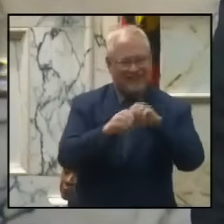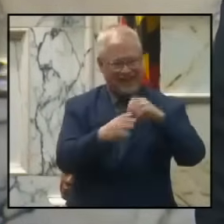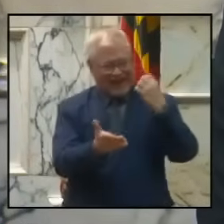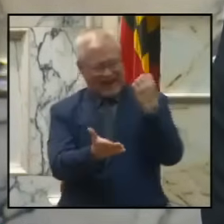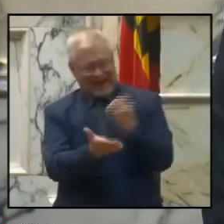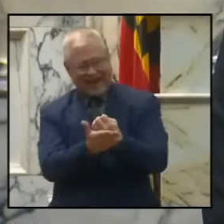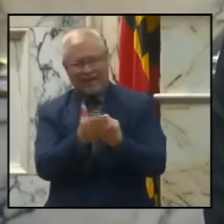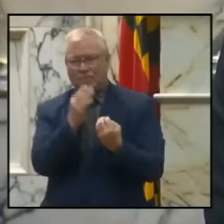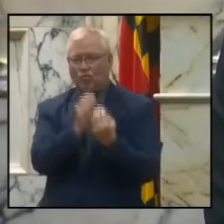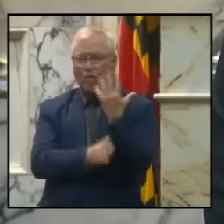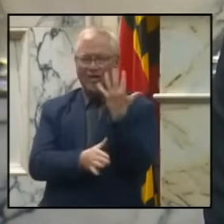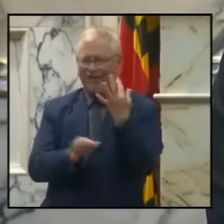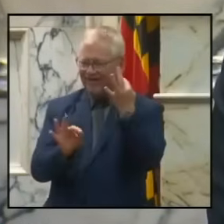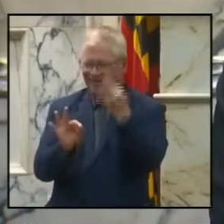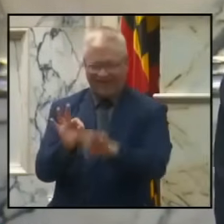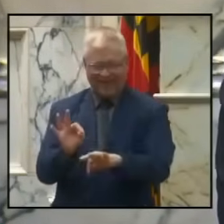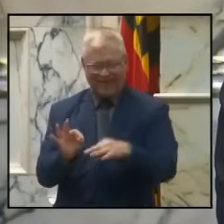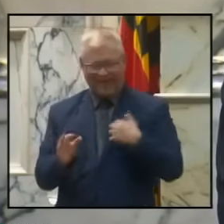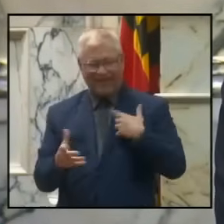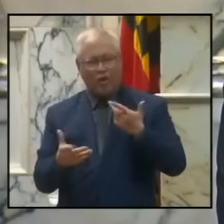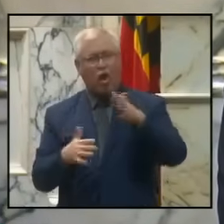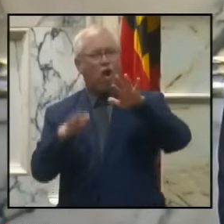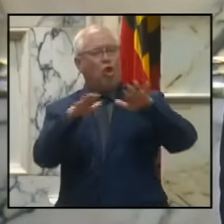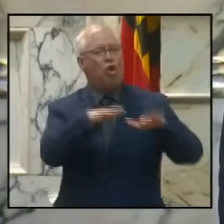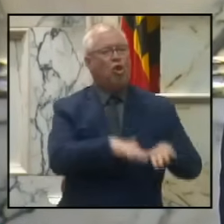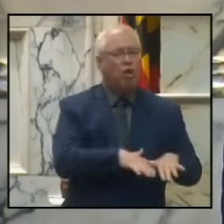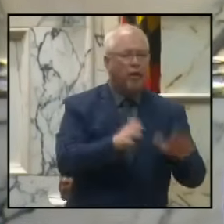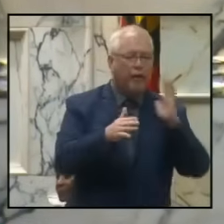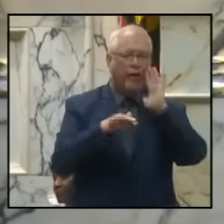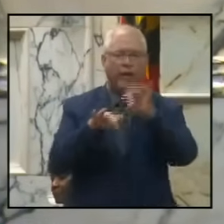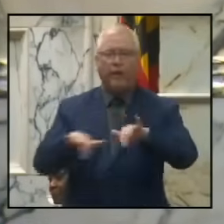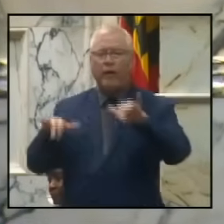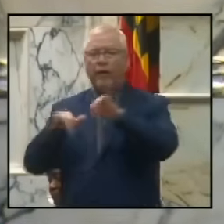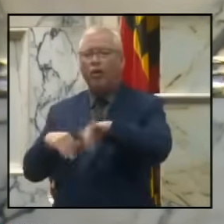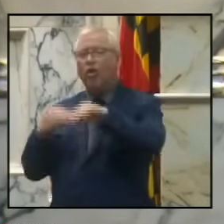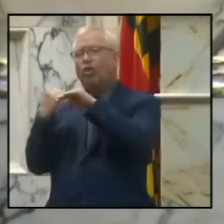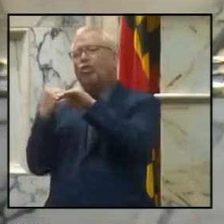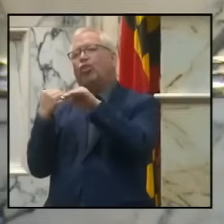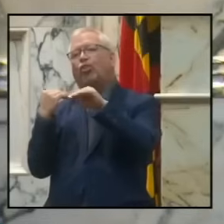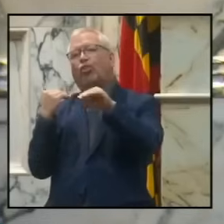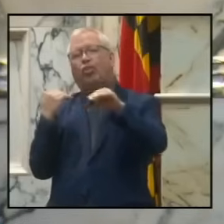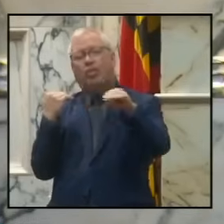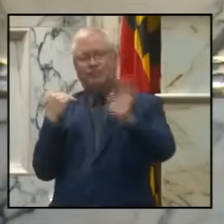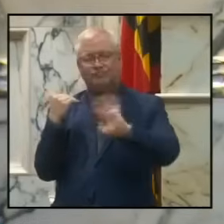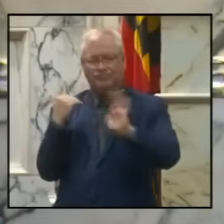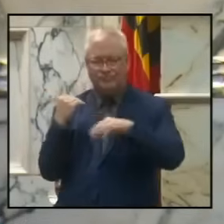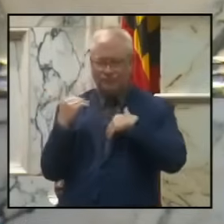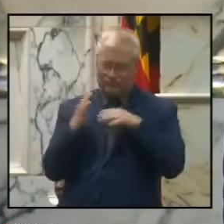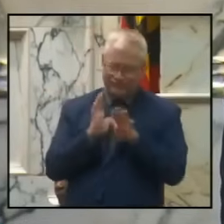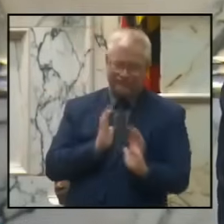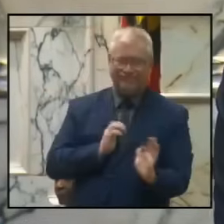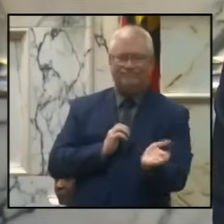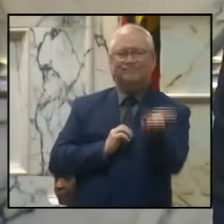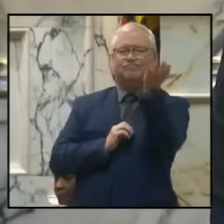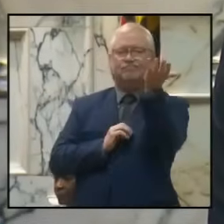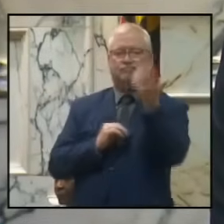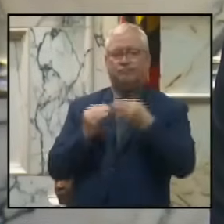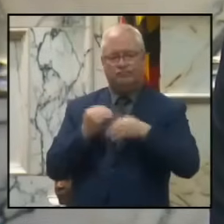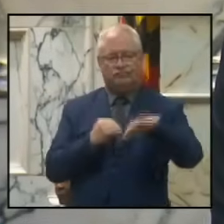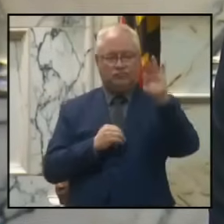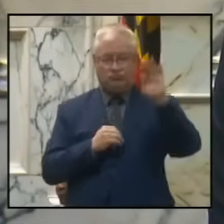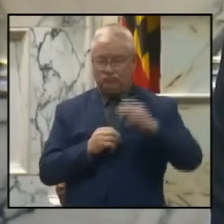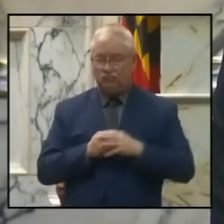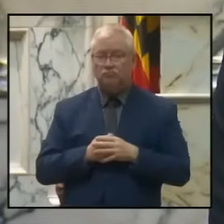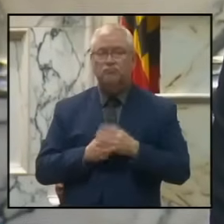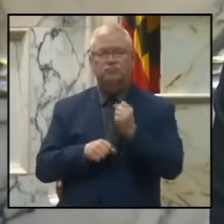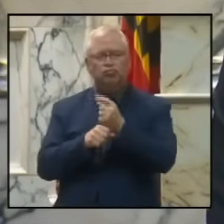economy. And that starts by ensuring that Maryland has the best public schools in the United States